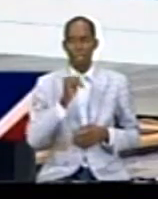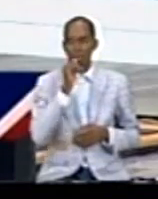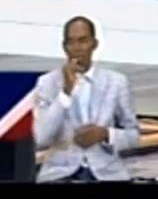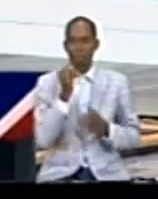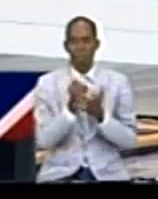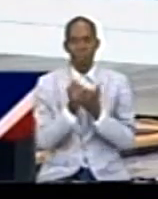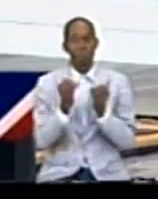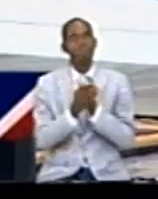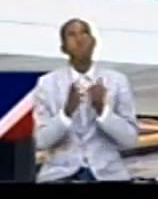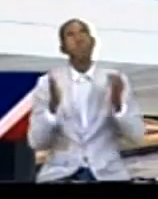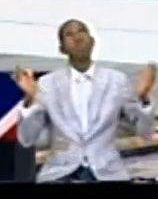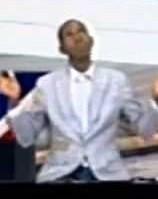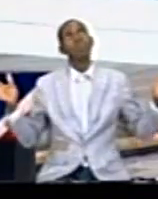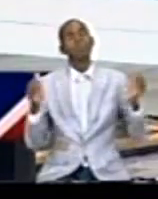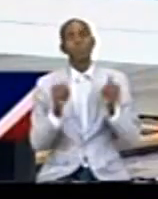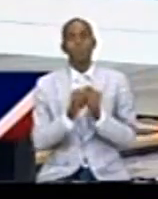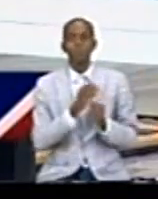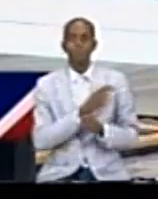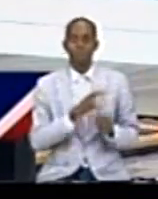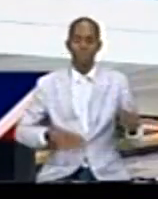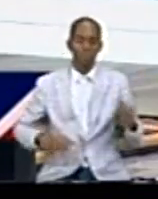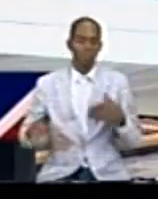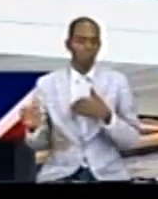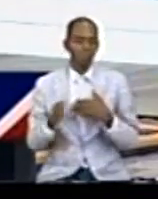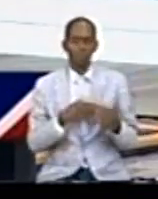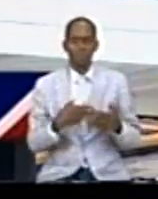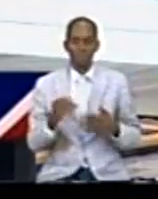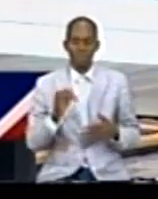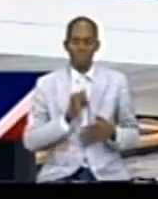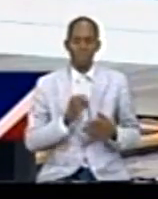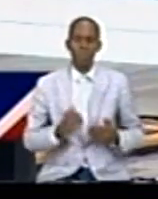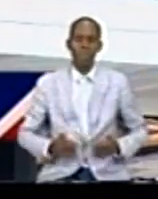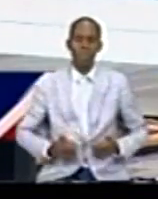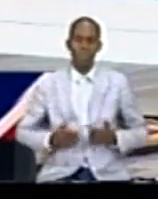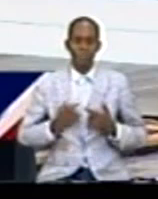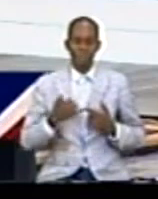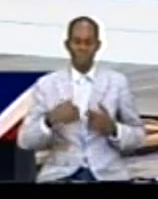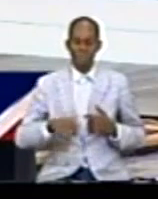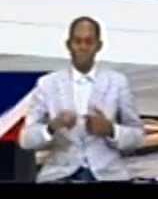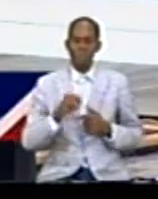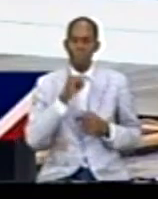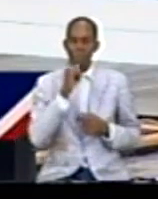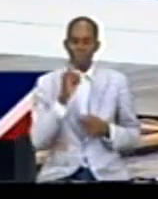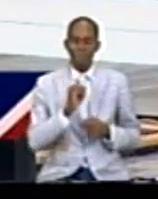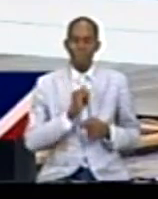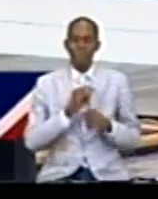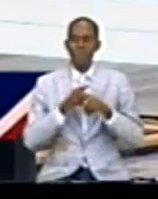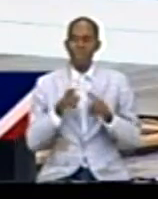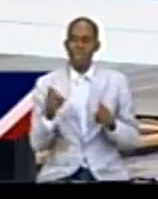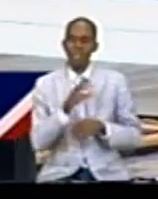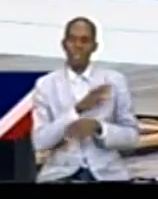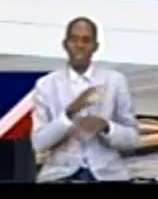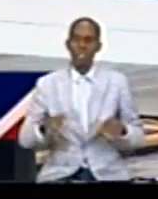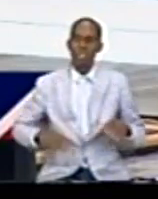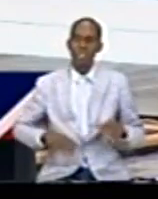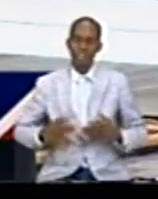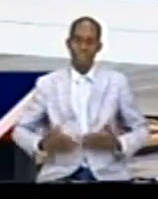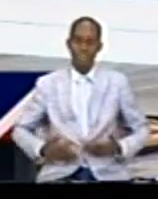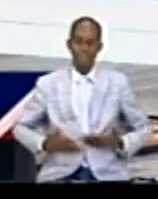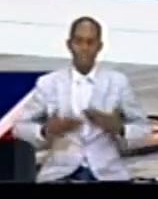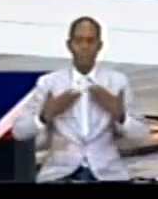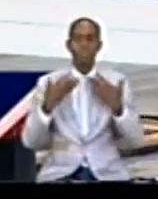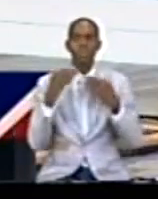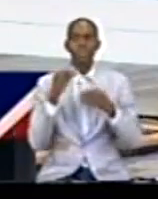Christ. Nevertheless, I live. Yet not I, but Christ